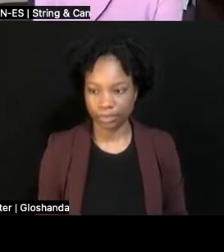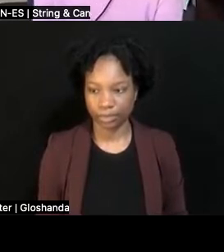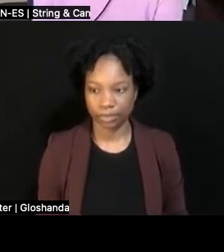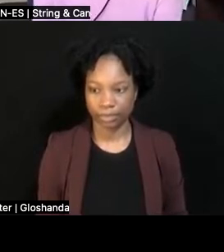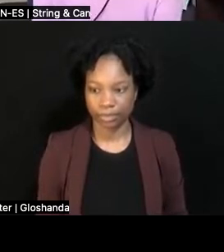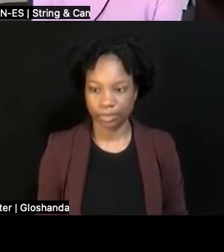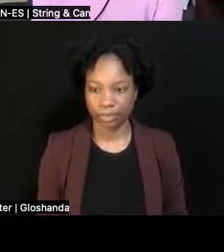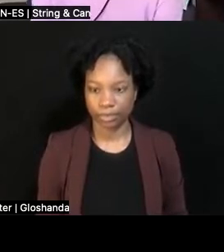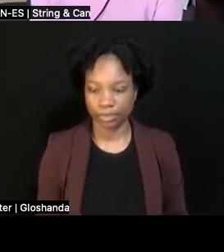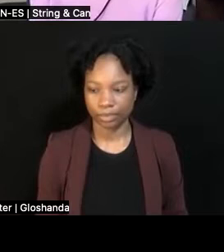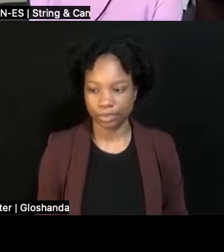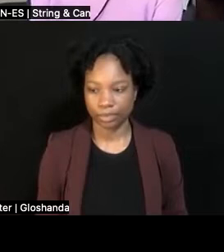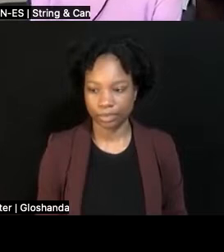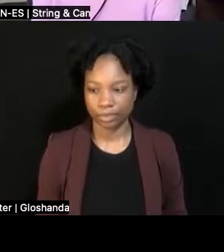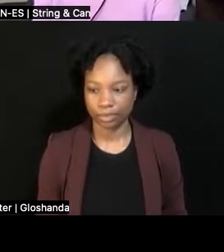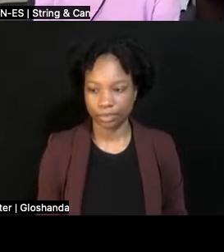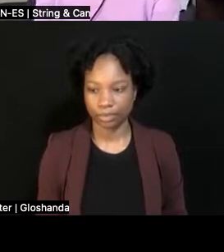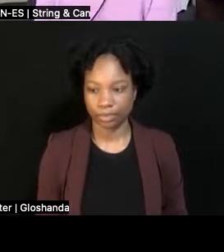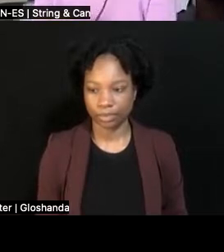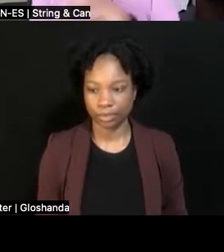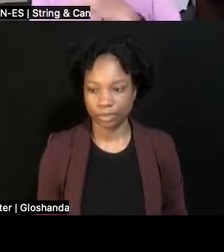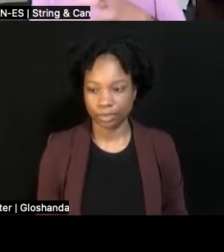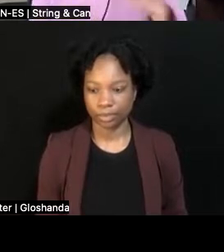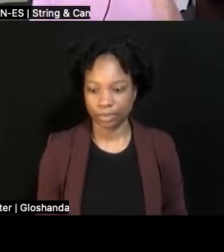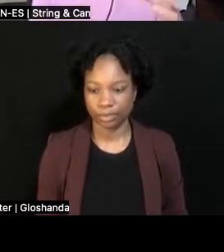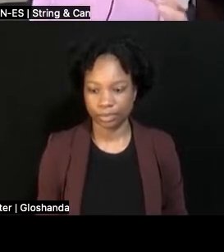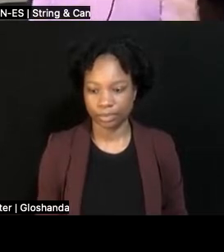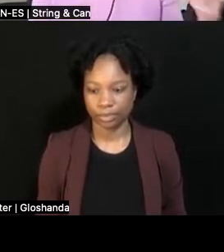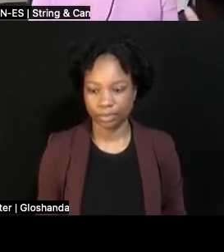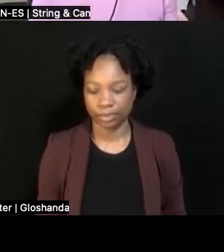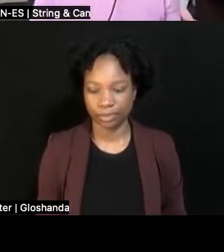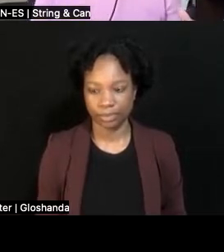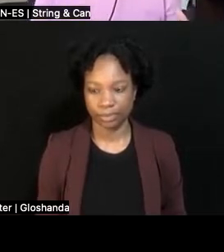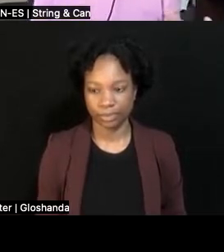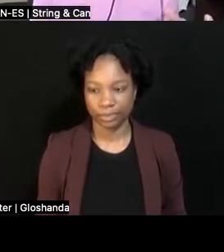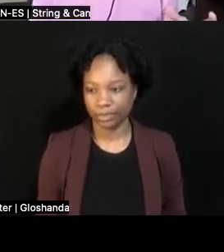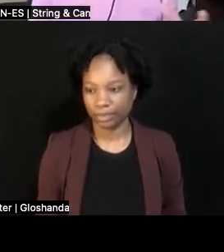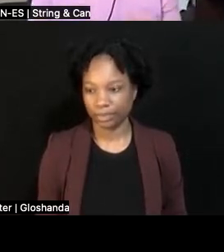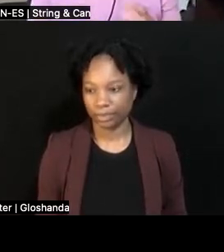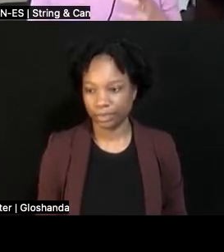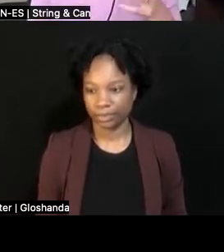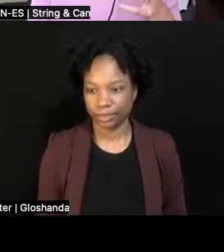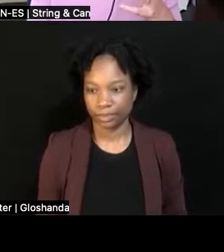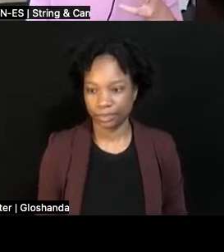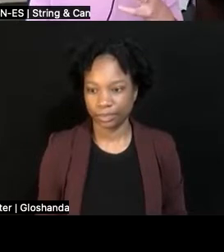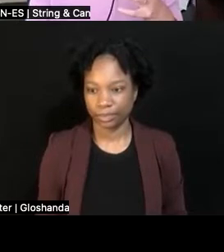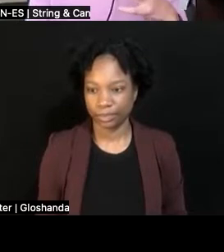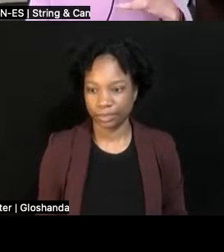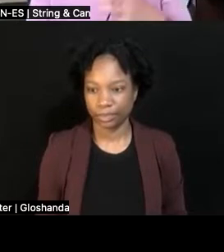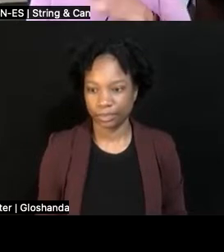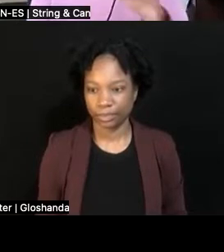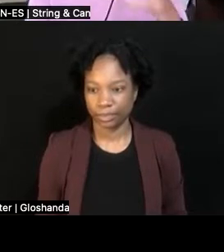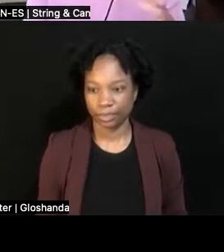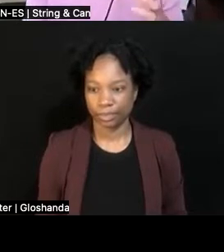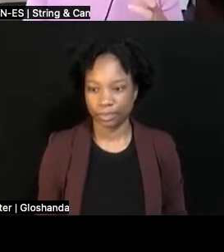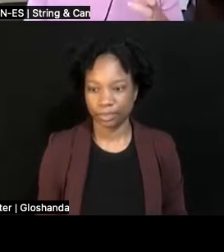can't just be just ethnographies that we form part of an anthropological piece. We